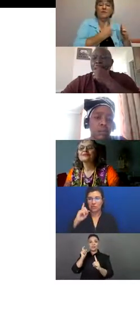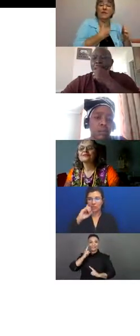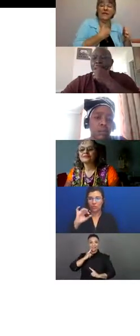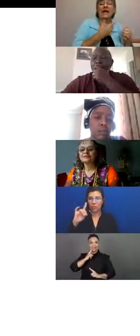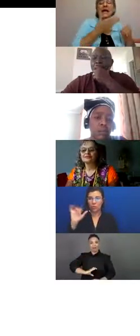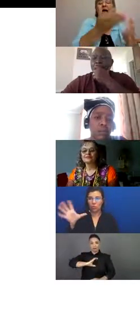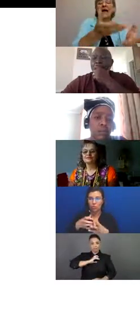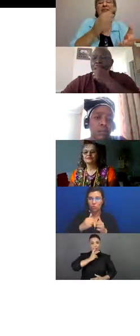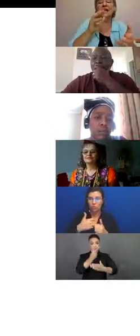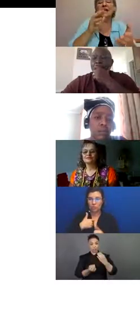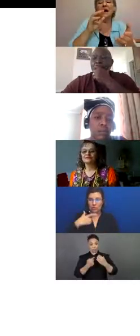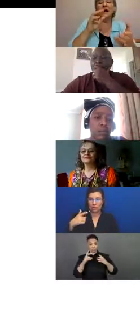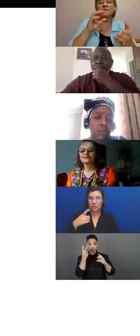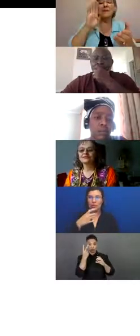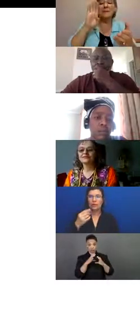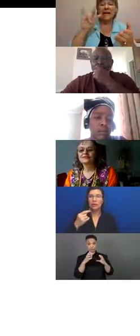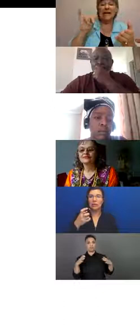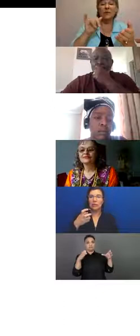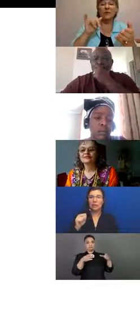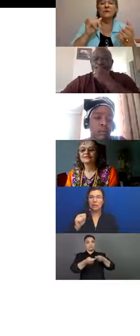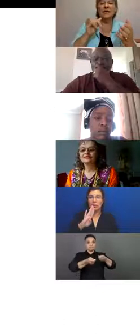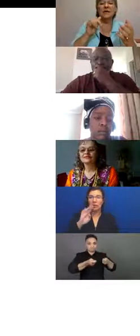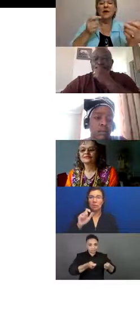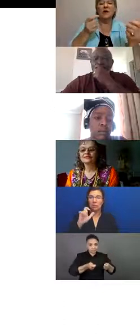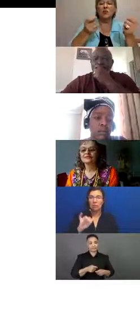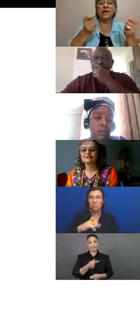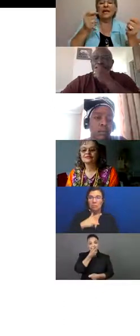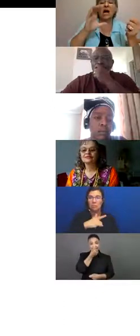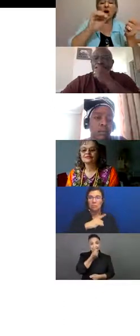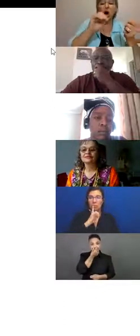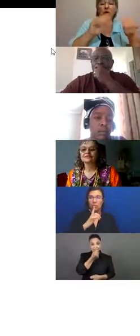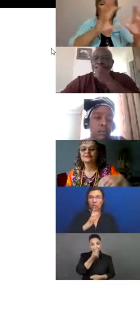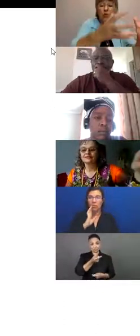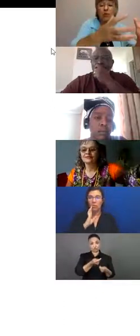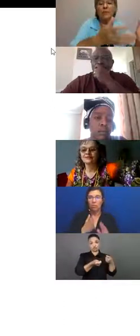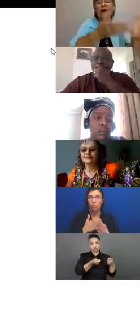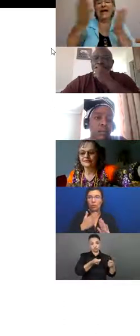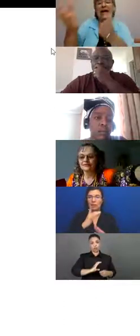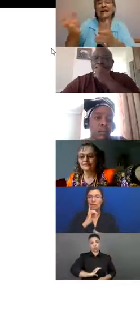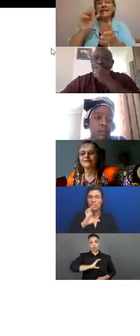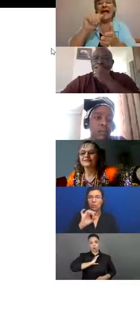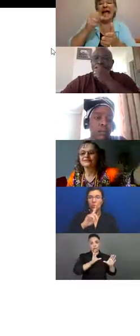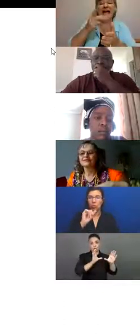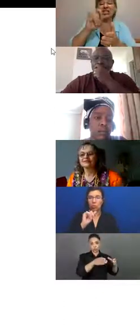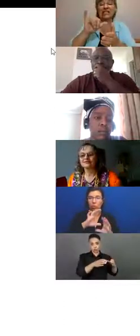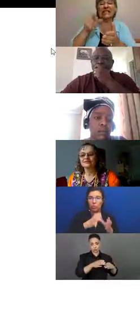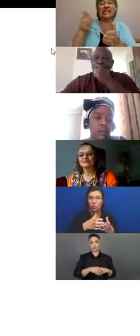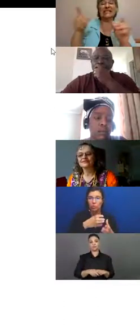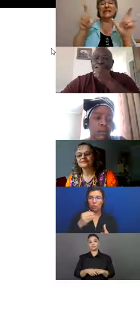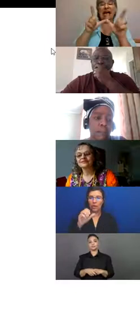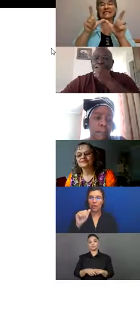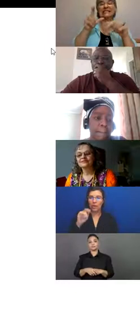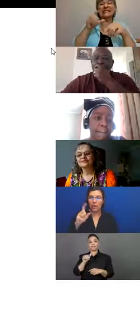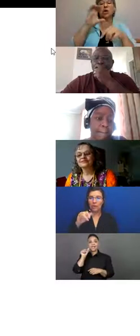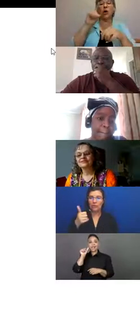with me. And then Betty will be running a Coda group, and Ashley is